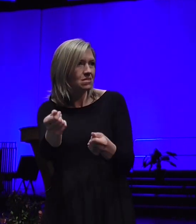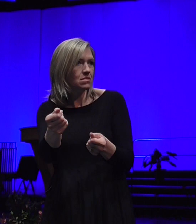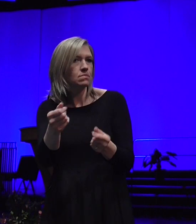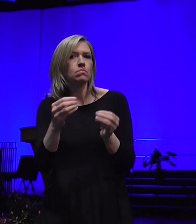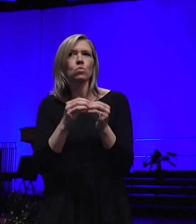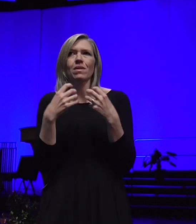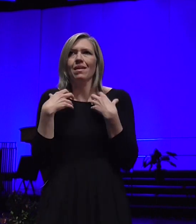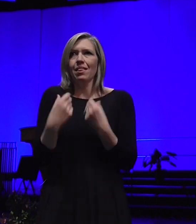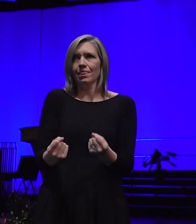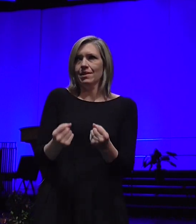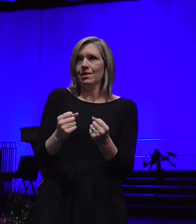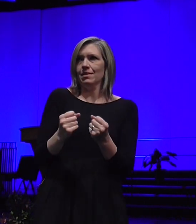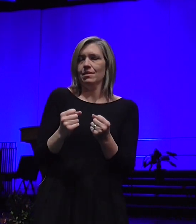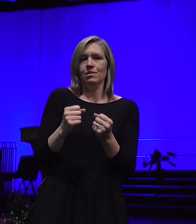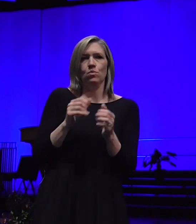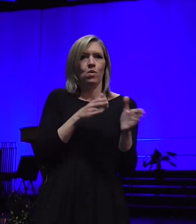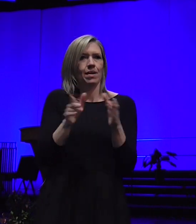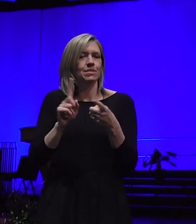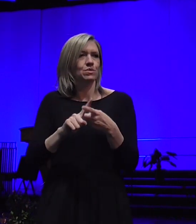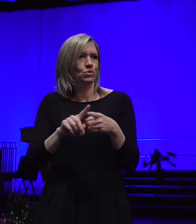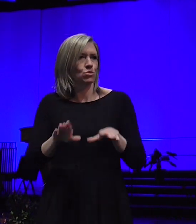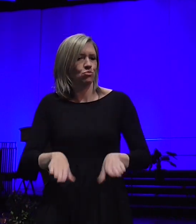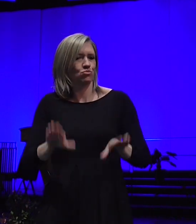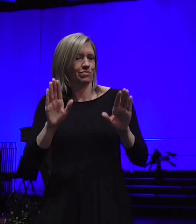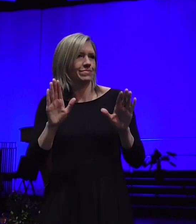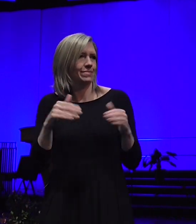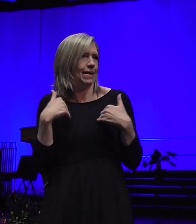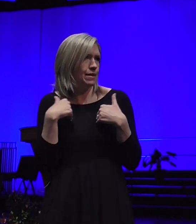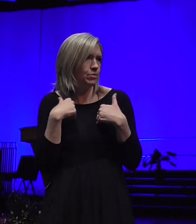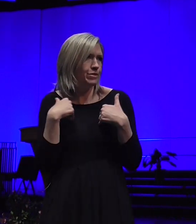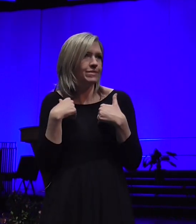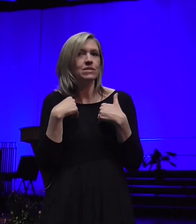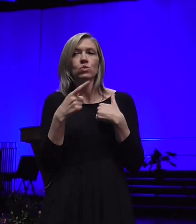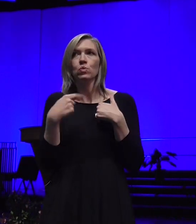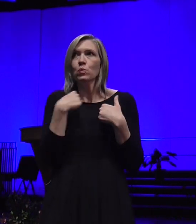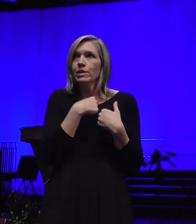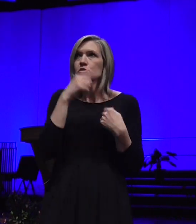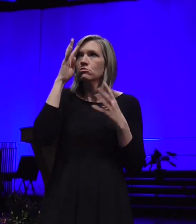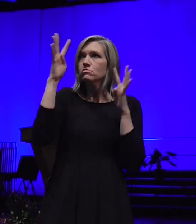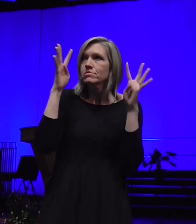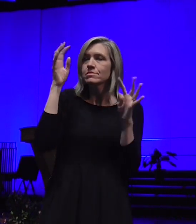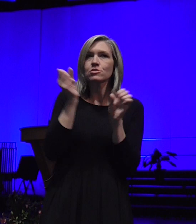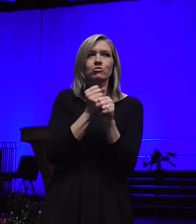in more healthy ways. It's happening. We're creating it, and we're a part of it.